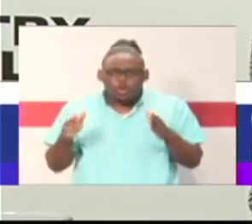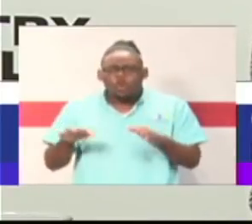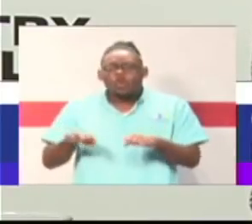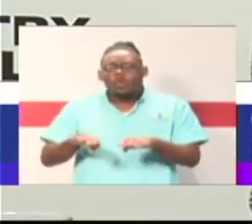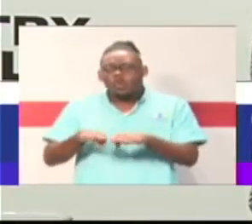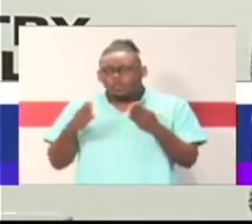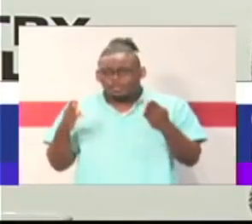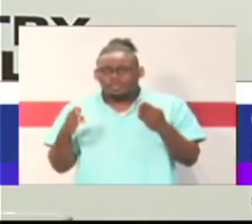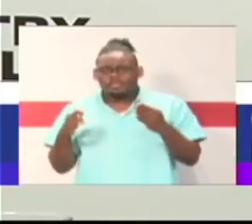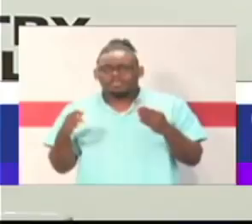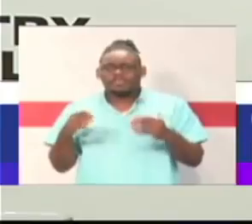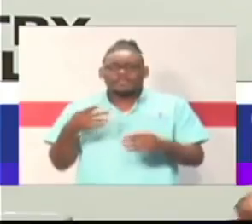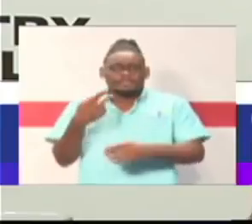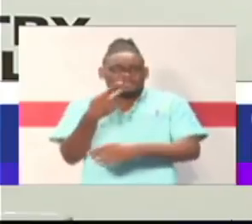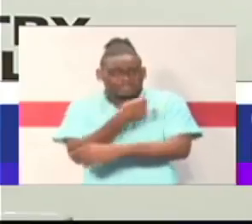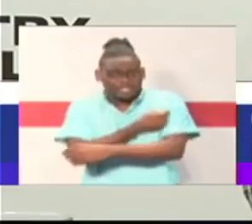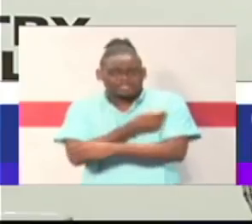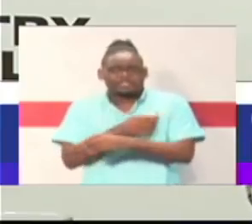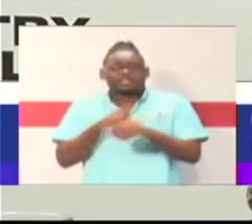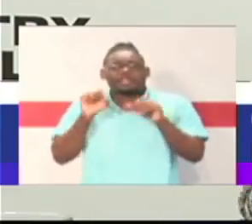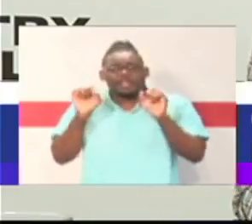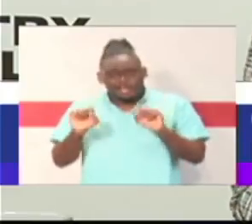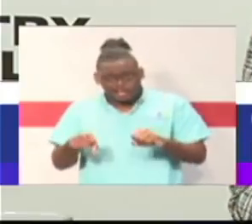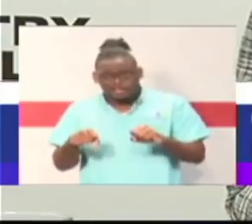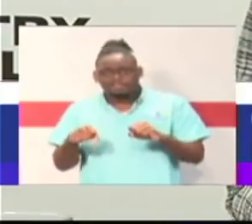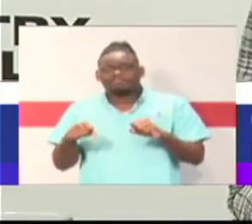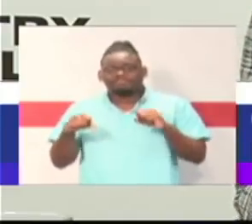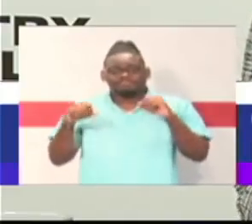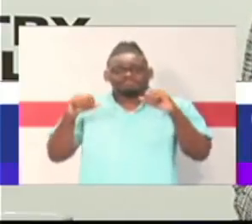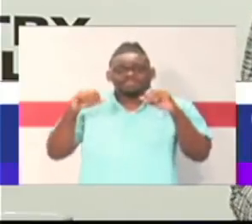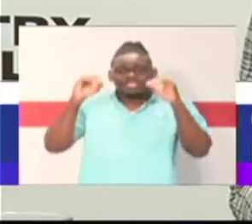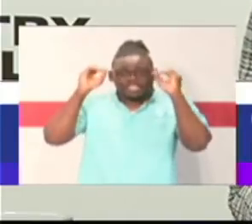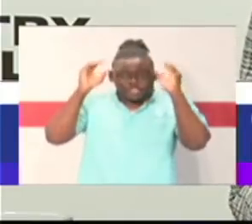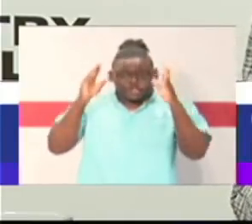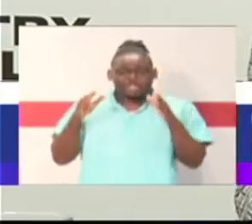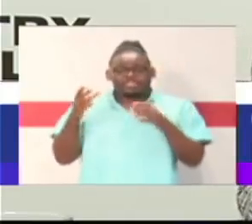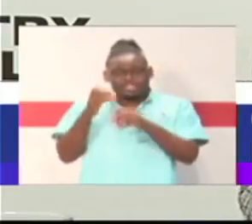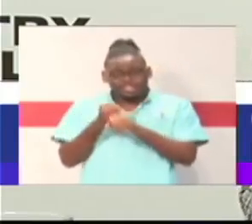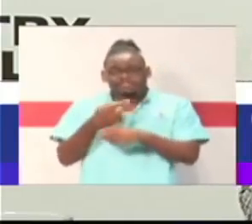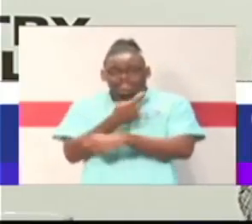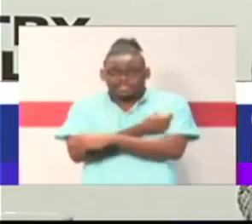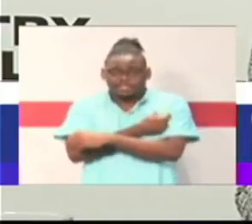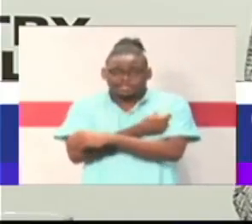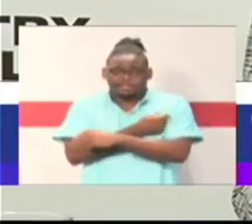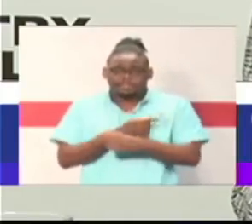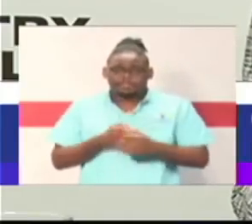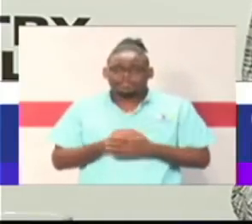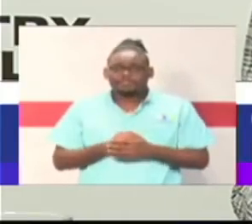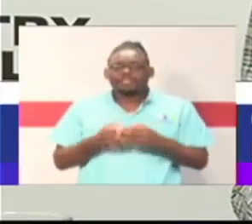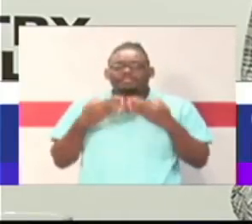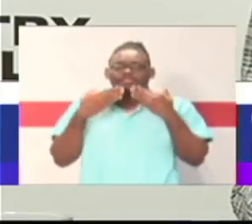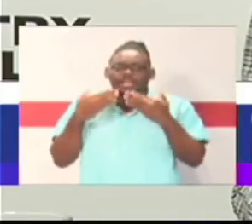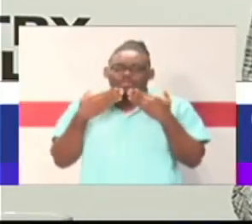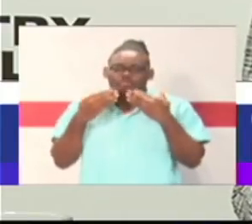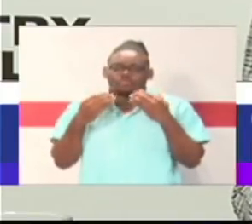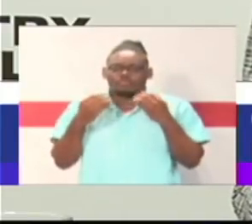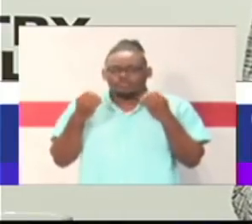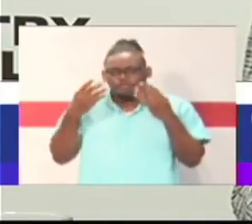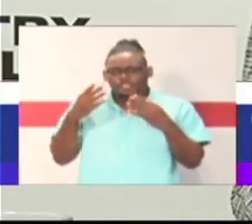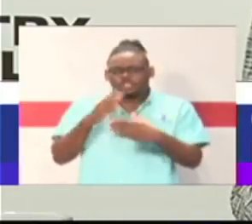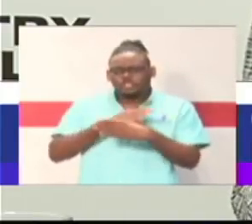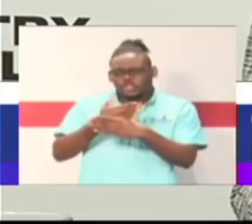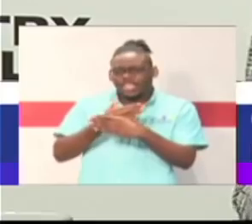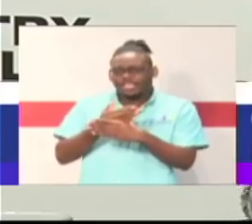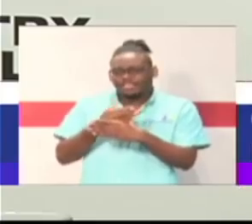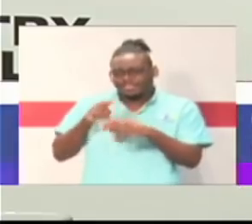workers, everyone, as we close, I just want to thank you for sharing your time with us. And I hope that this season